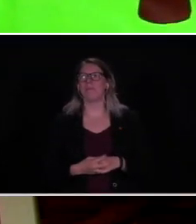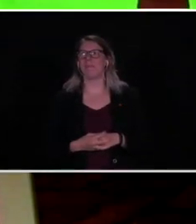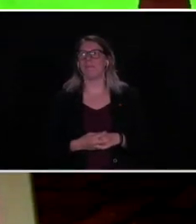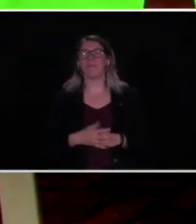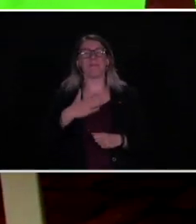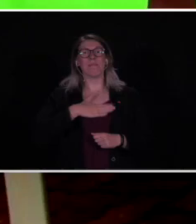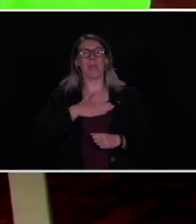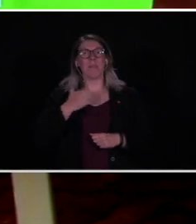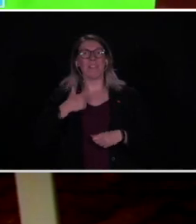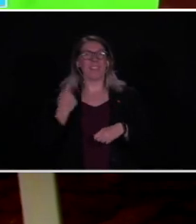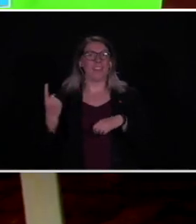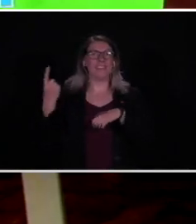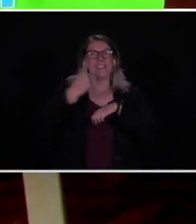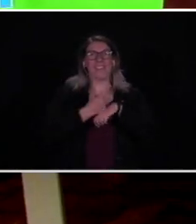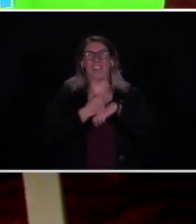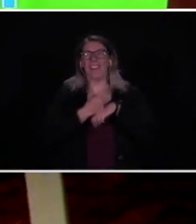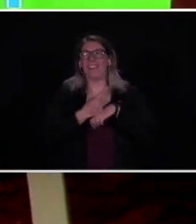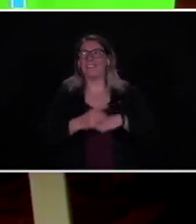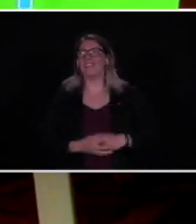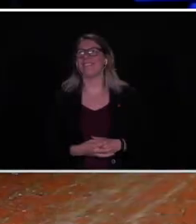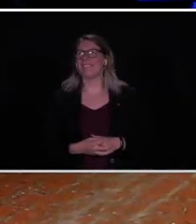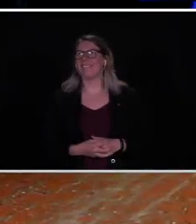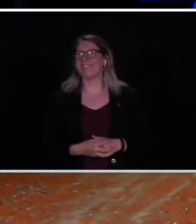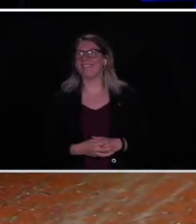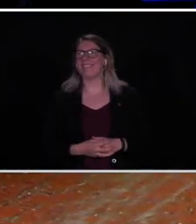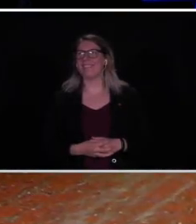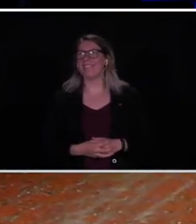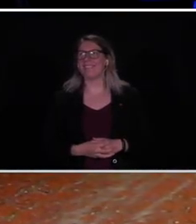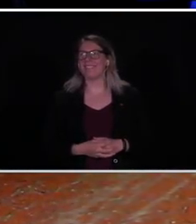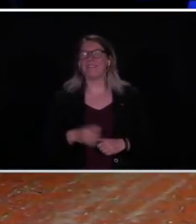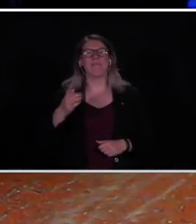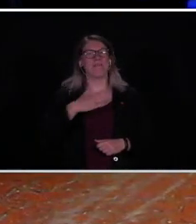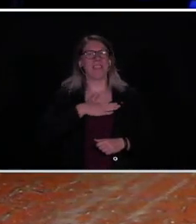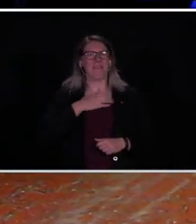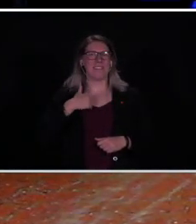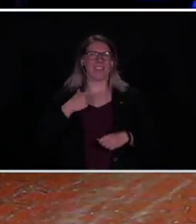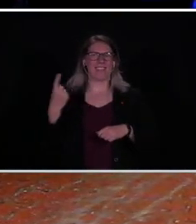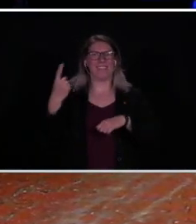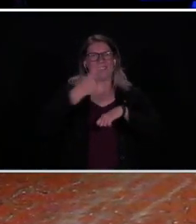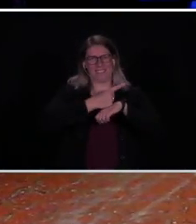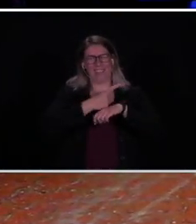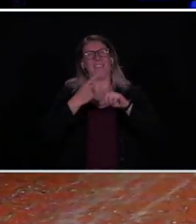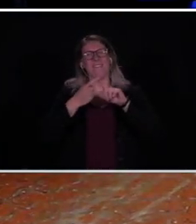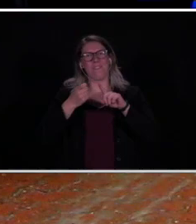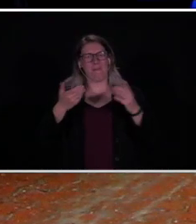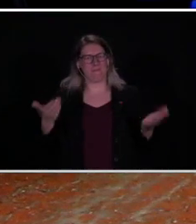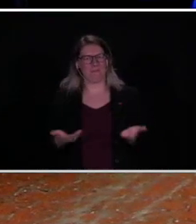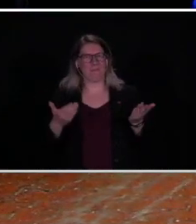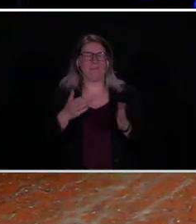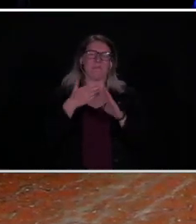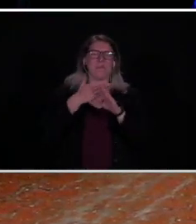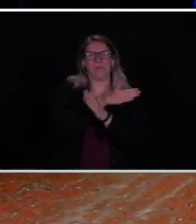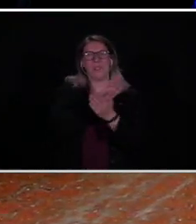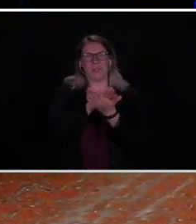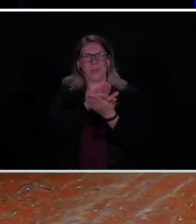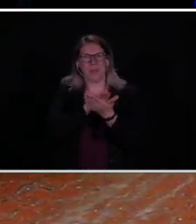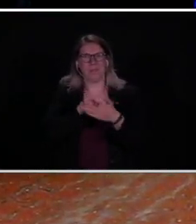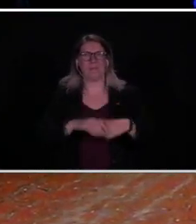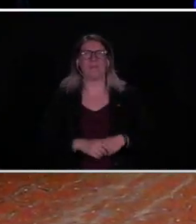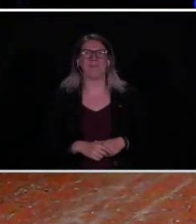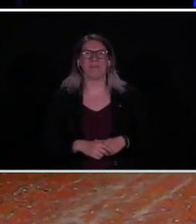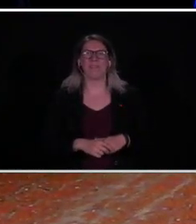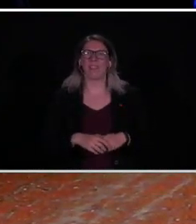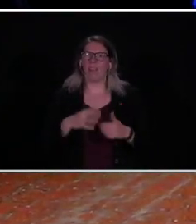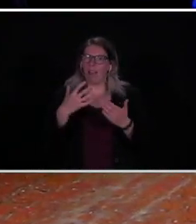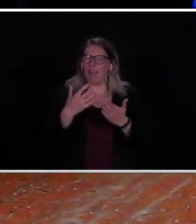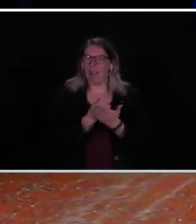Happy Canada Day! Happy Canada Day from Upper Lonsdale Preschool. We